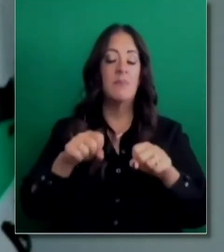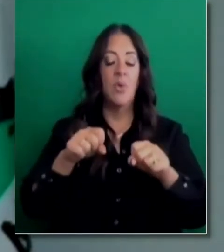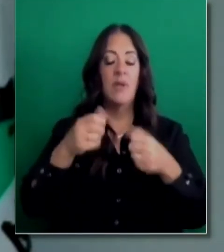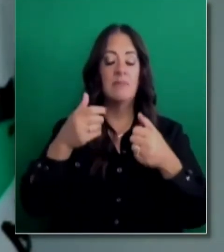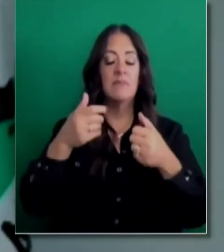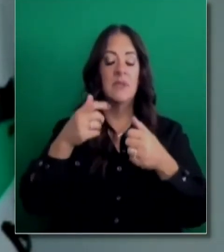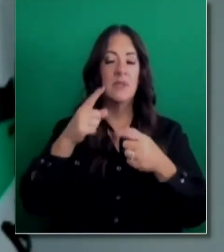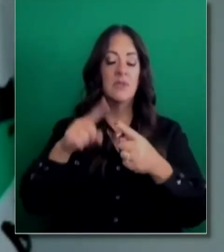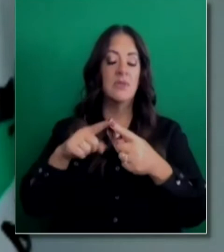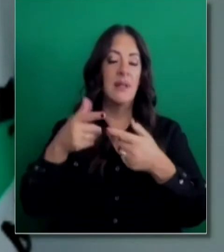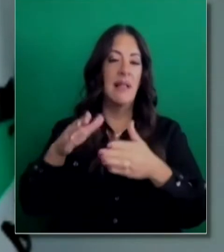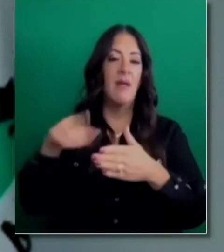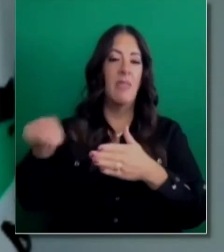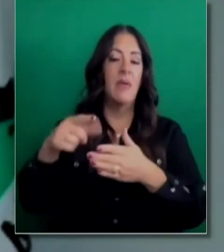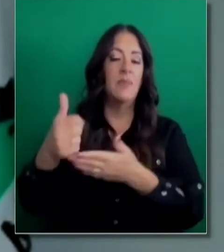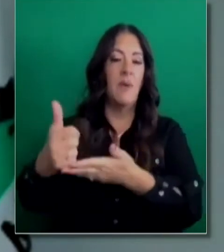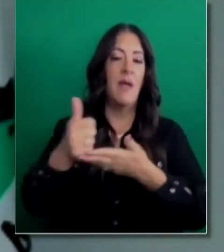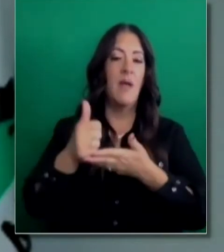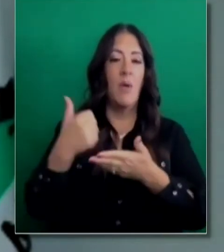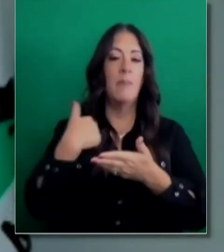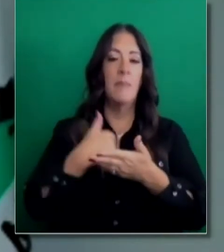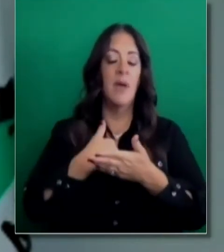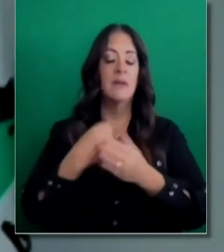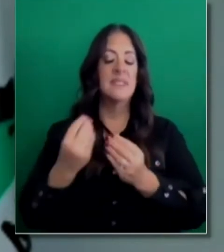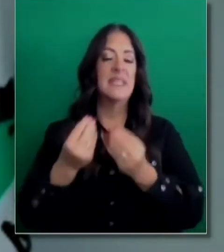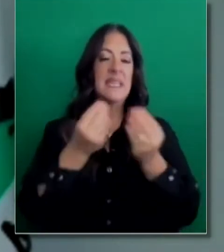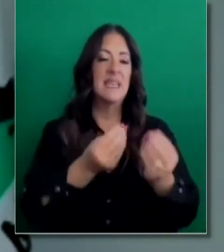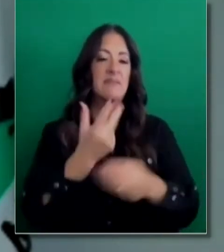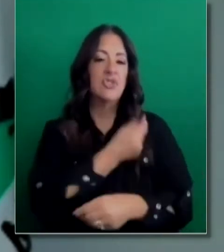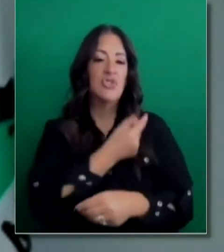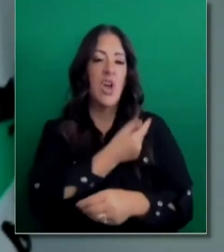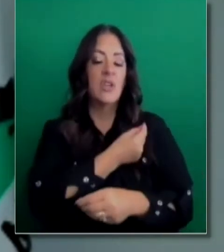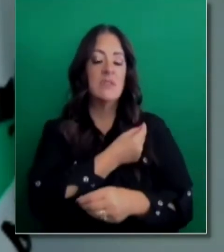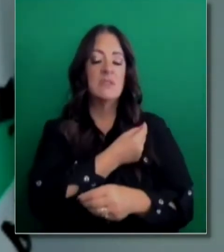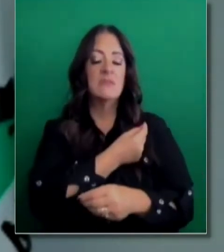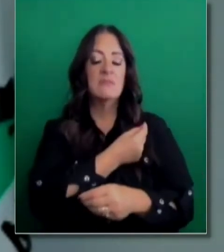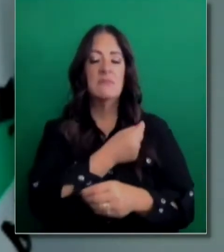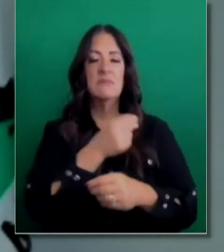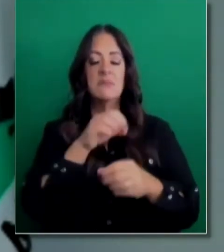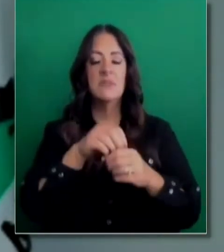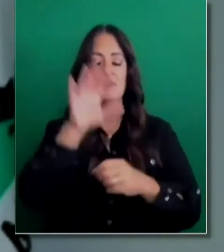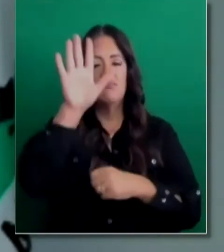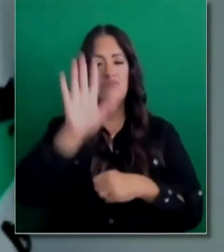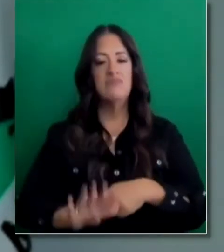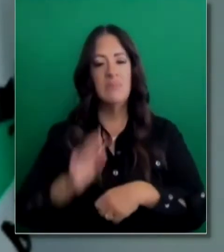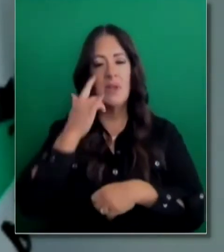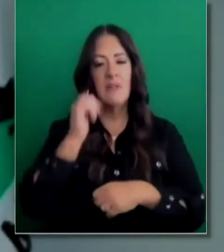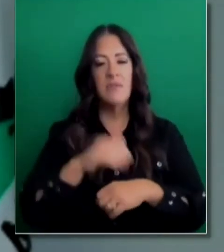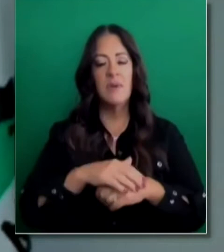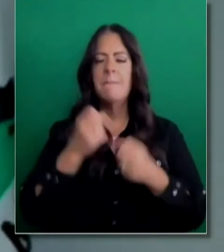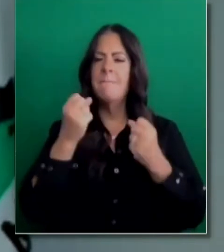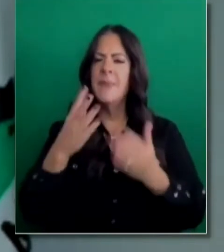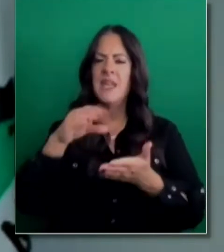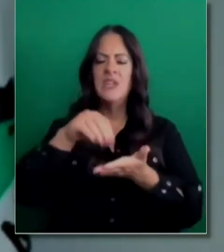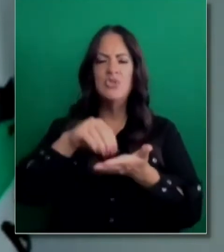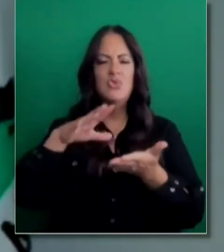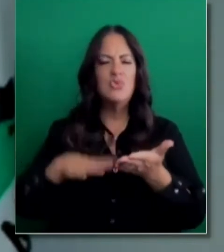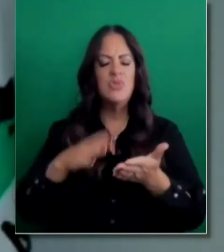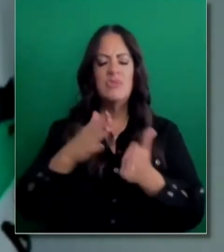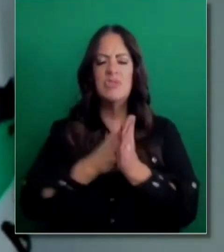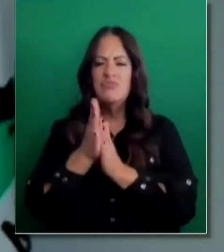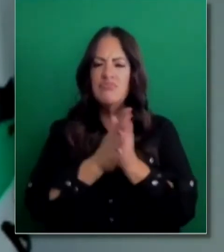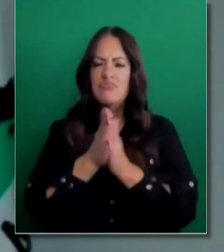large resource. I know that students in healthcare are often eager and interested to give back